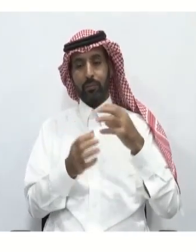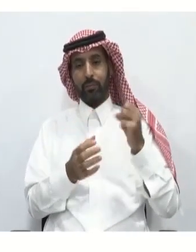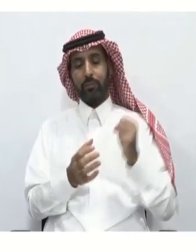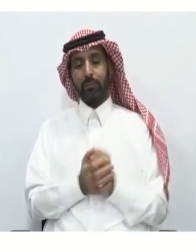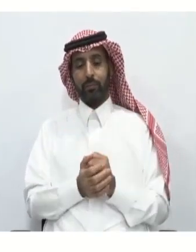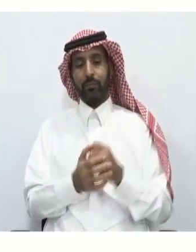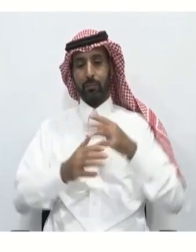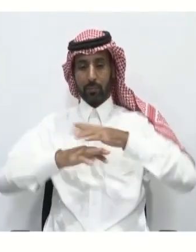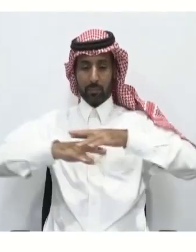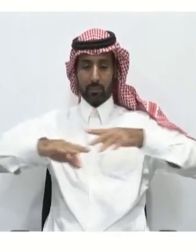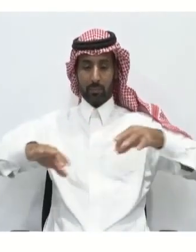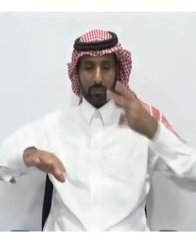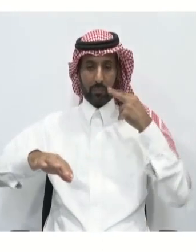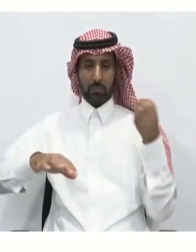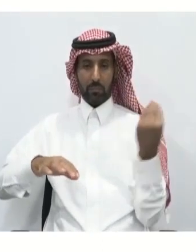of the ocean.